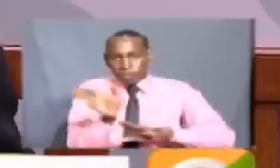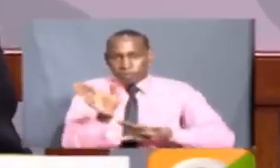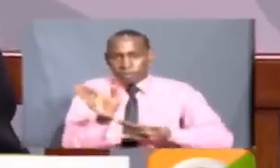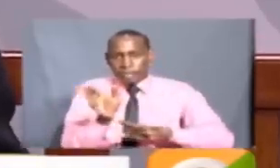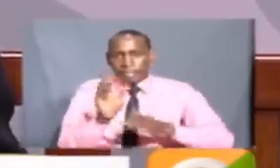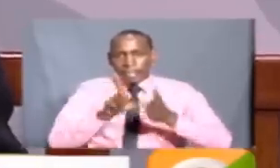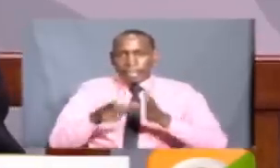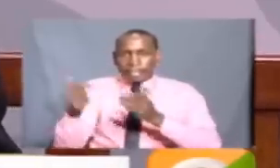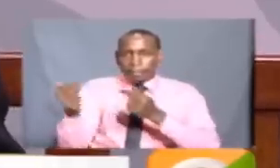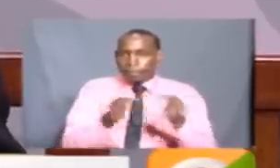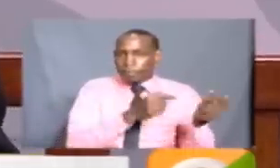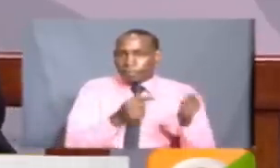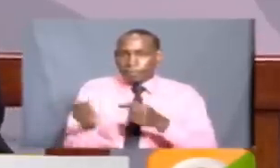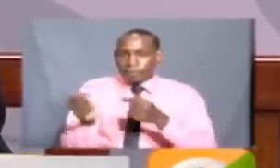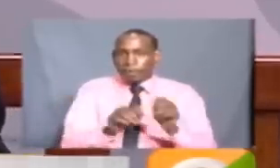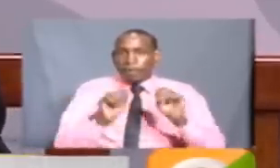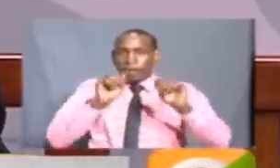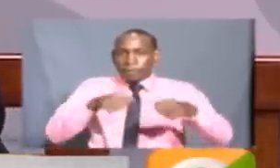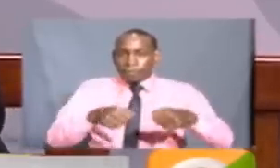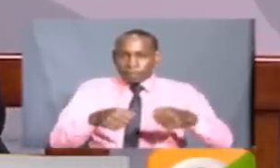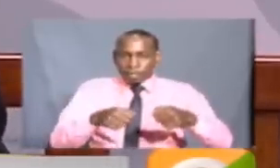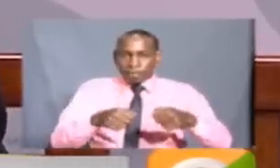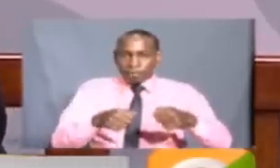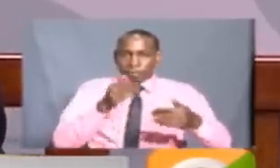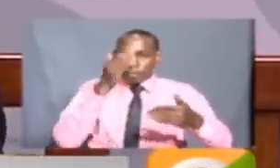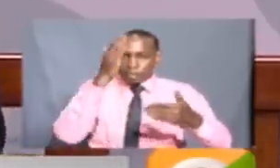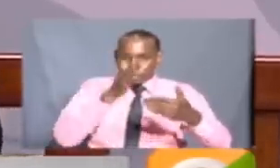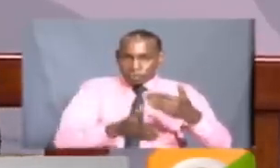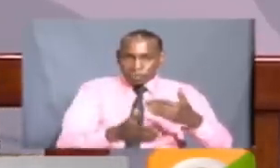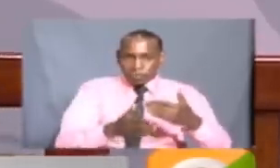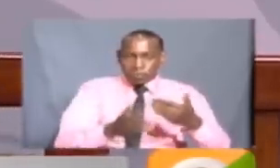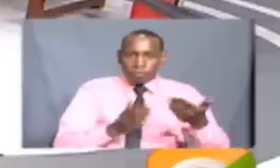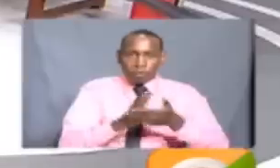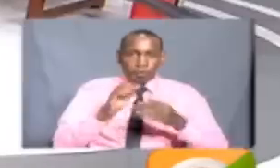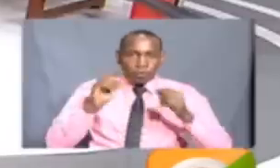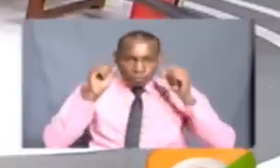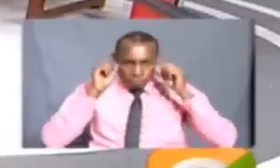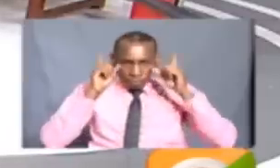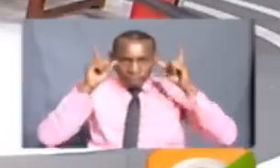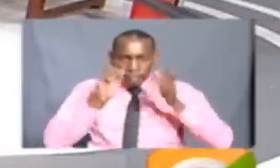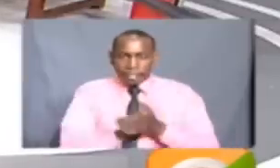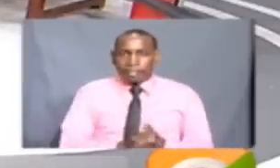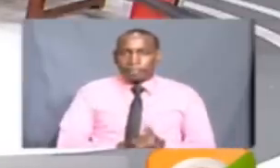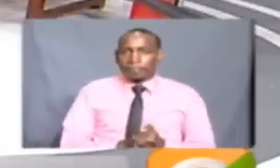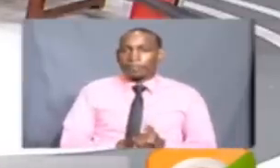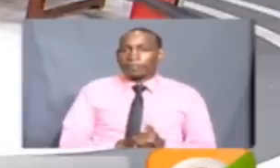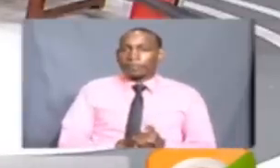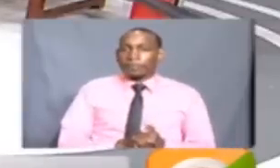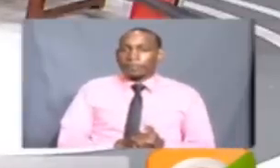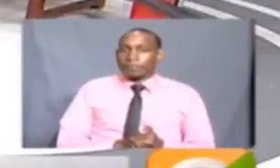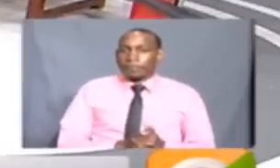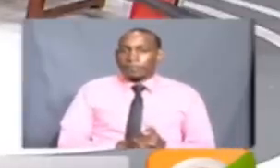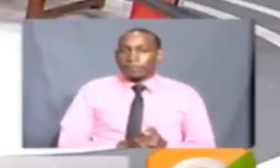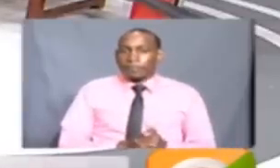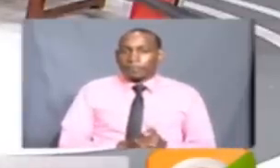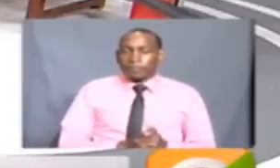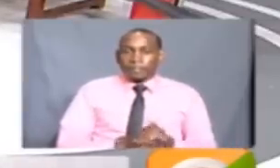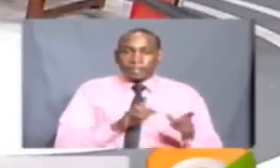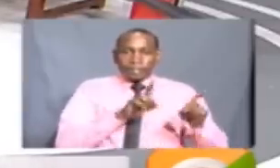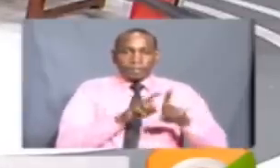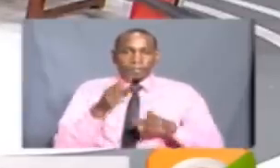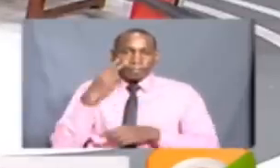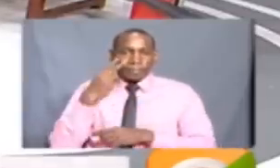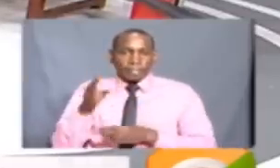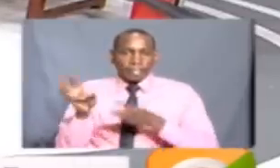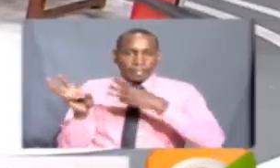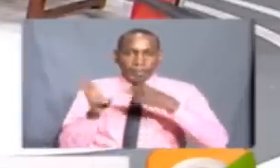chaos. We can prevent that by waking up. And we can also look at our weather forecast and